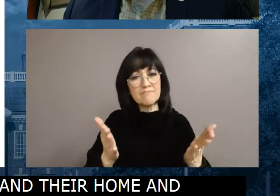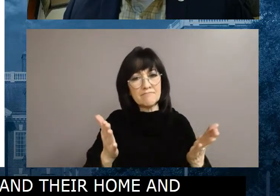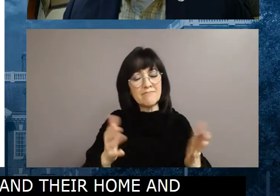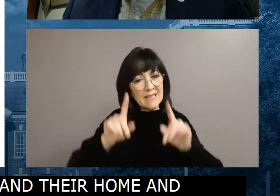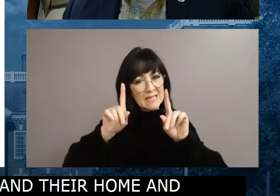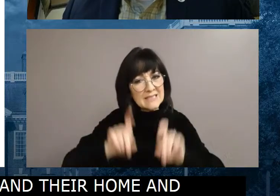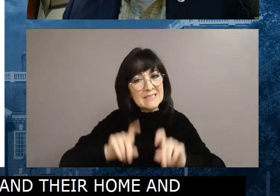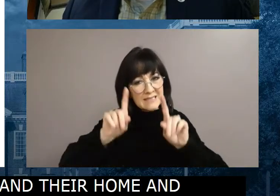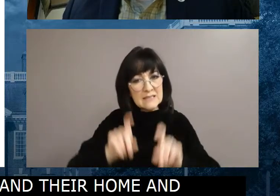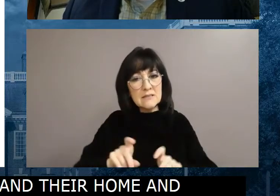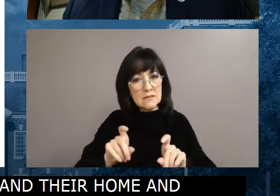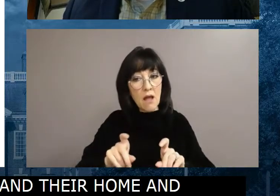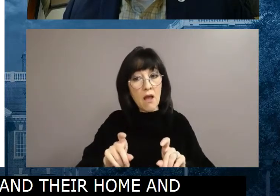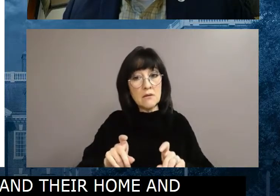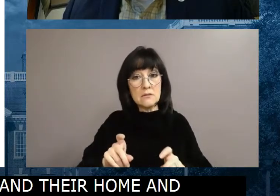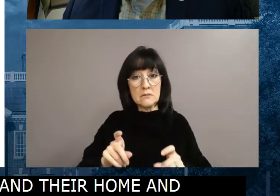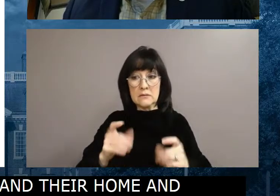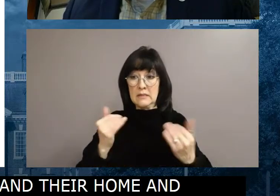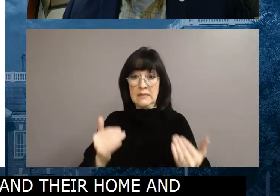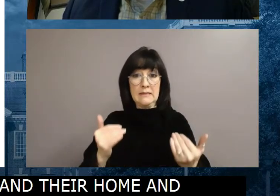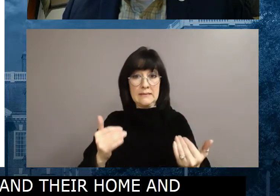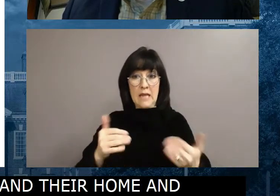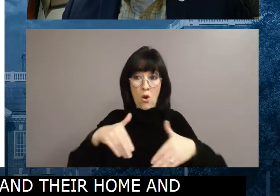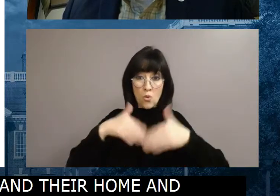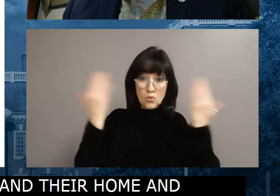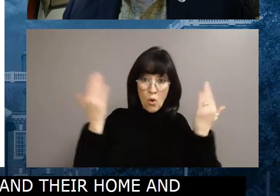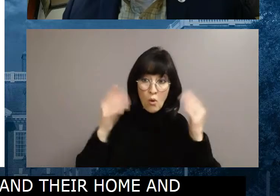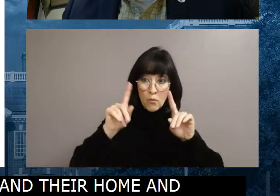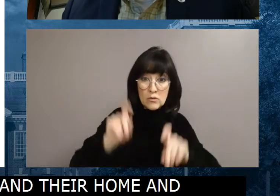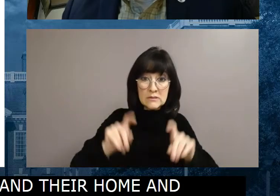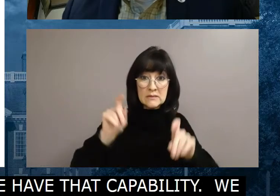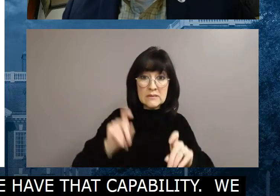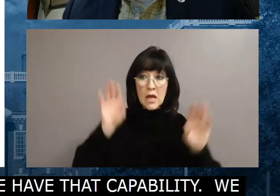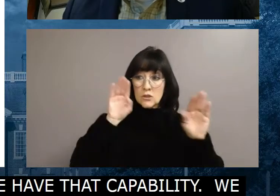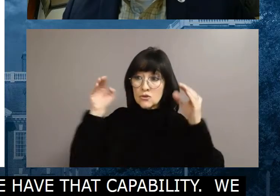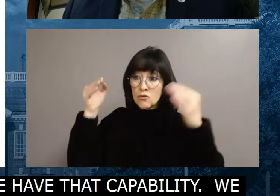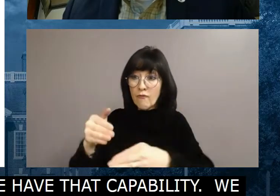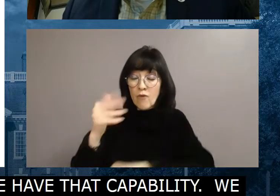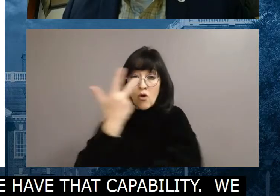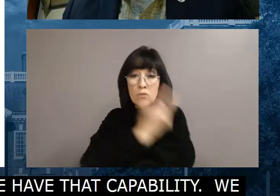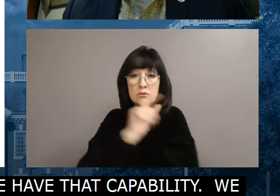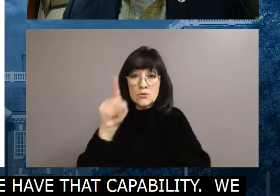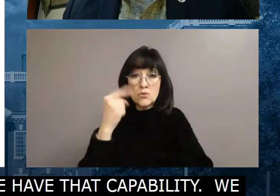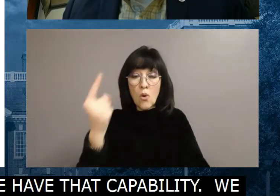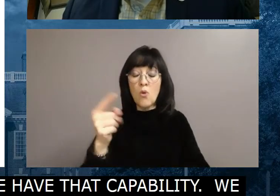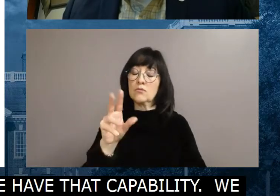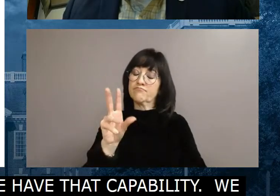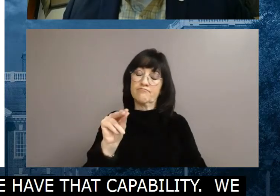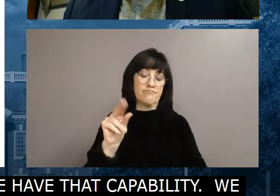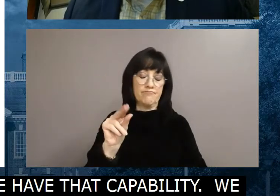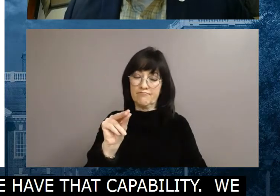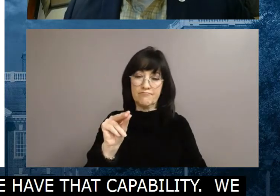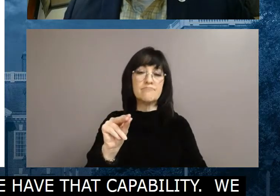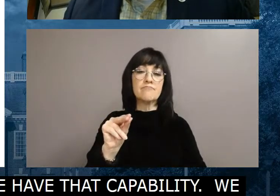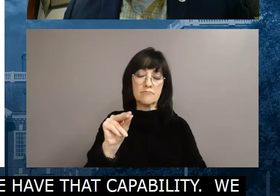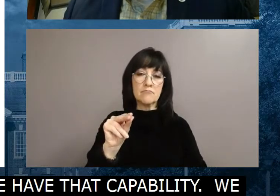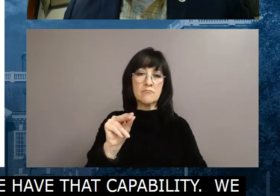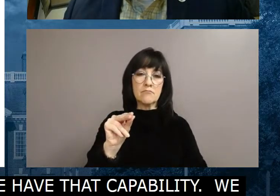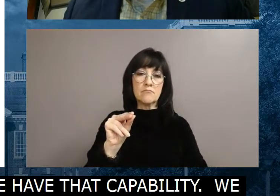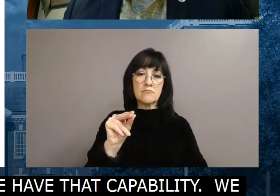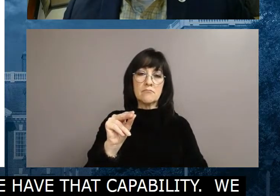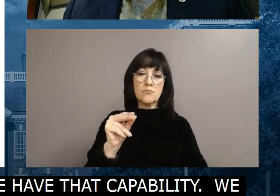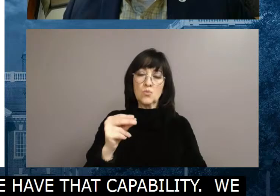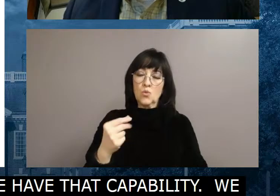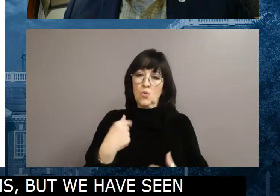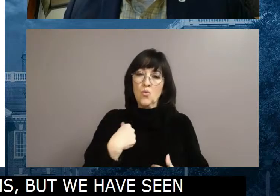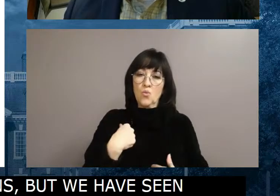pulling it back by any means, but we have seen demand drop a little bit over 1,700 tick up last week, which is great. But we're hoping to